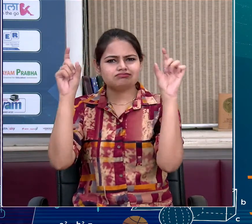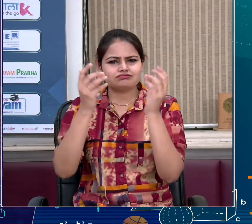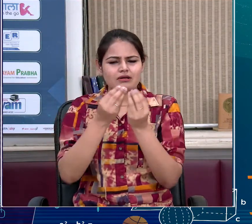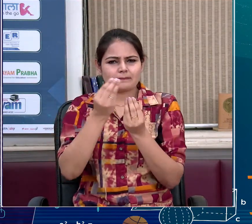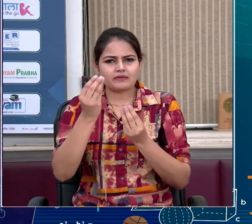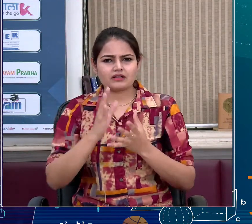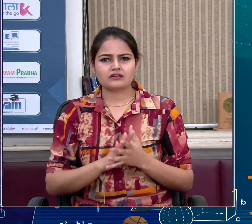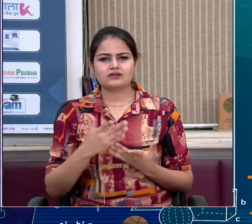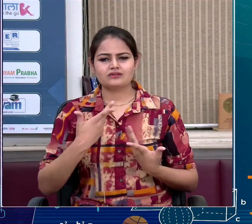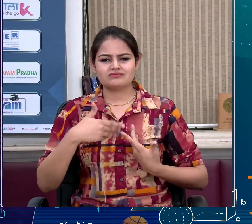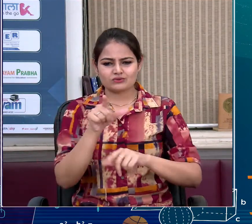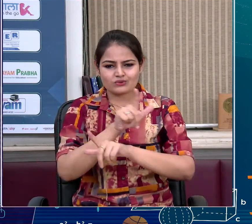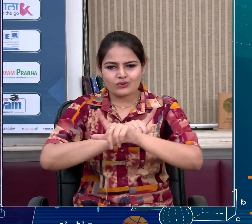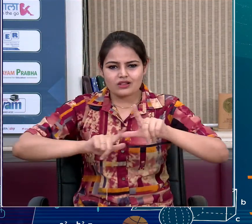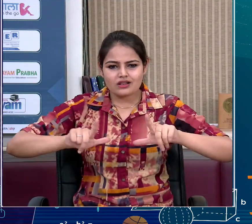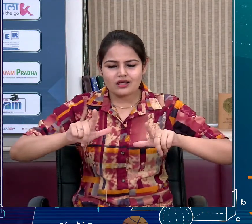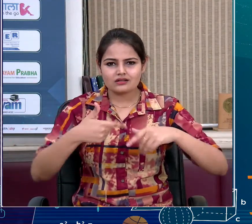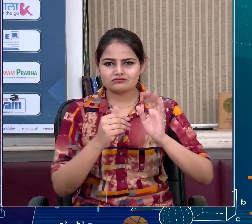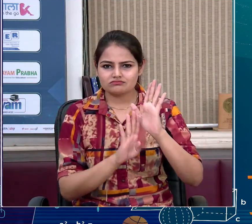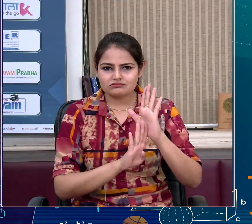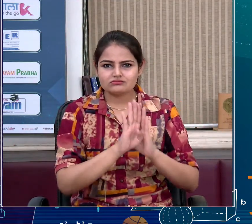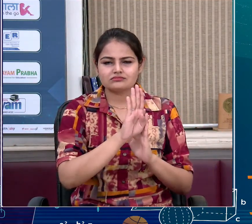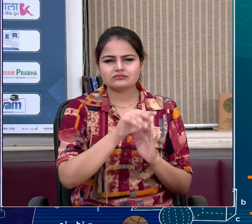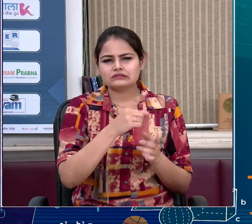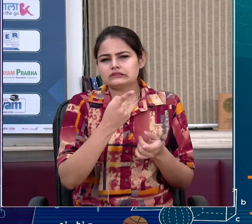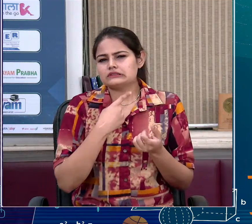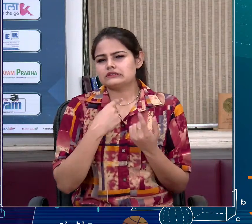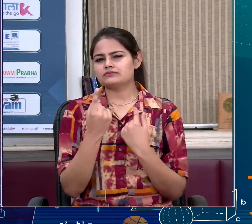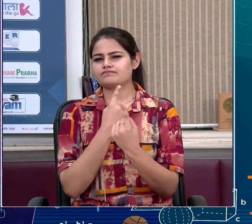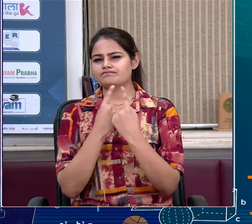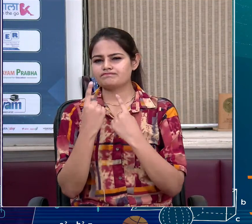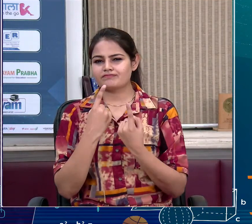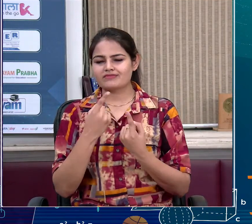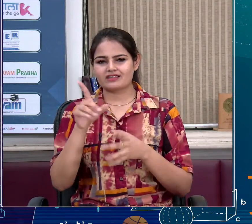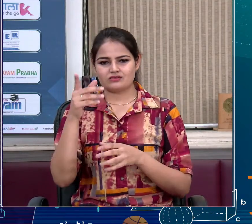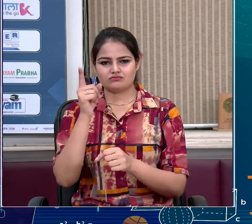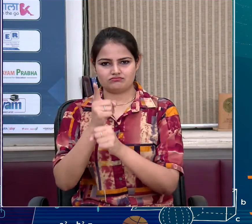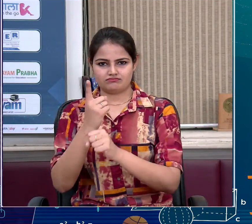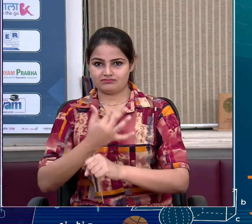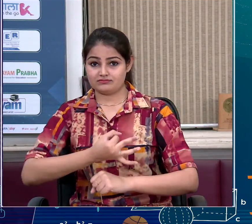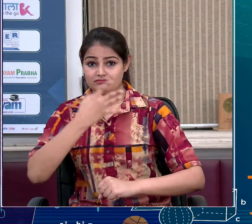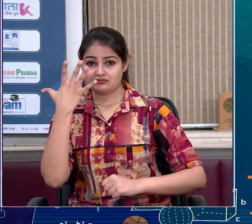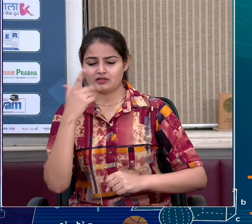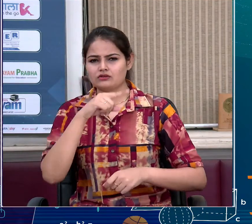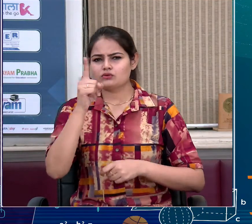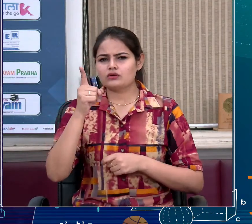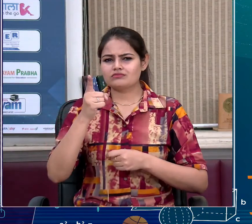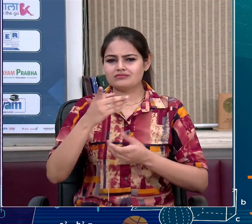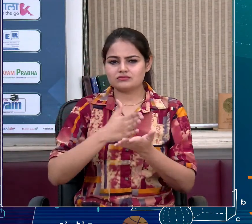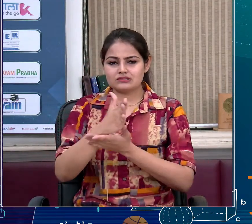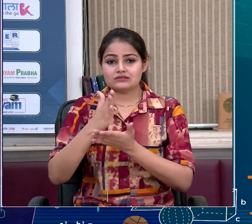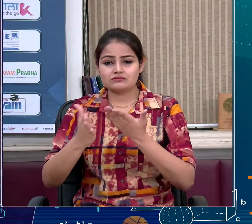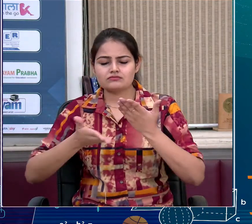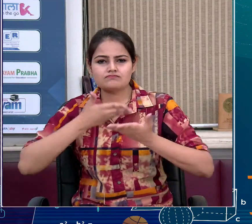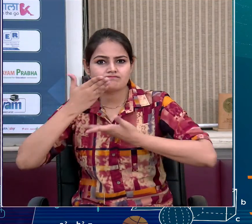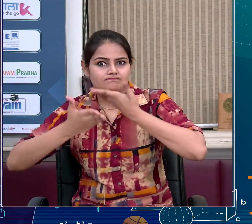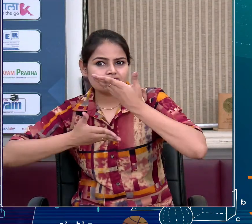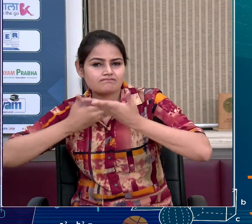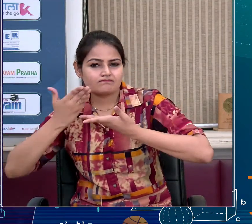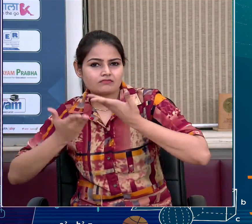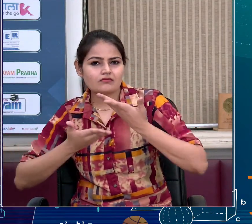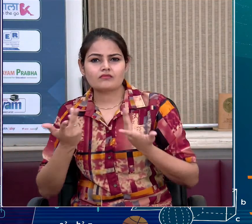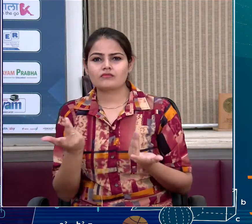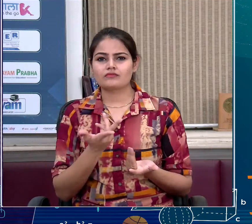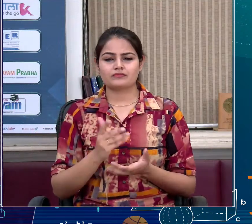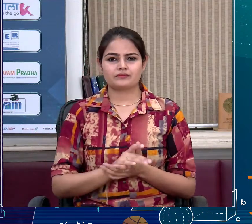building, if we talk about, as a special educator, are there any sort of strategies when you discuss it with the third or